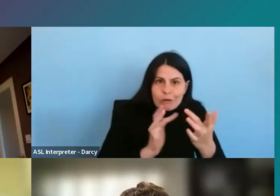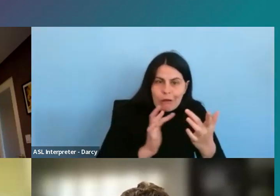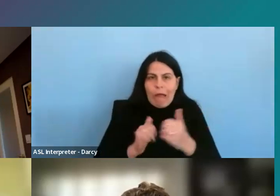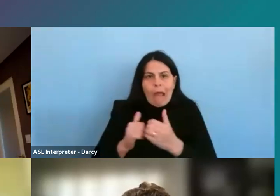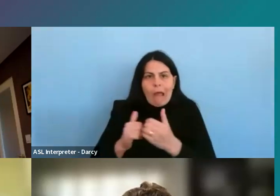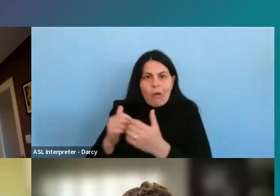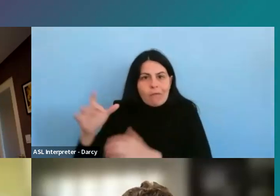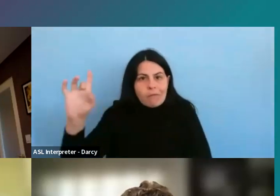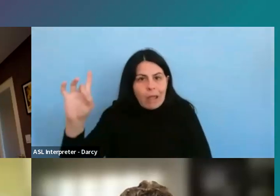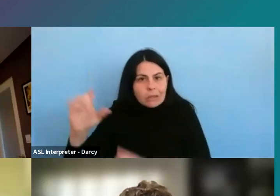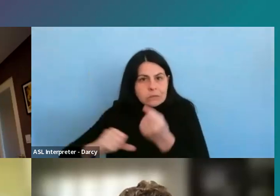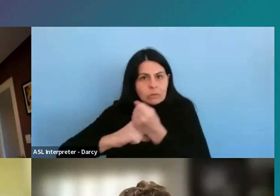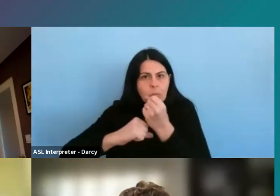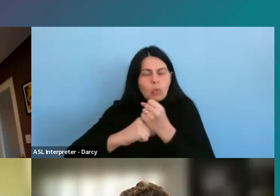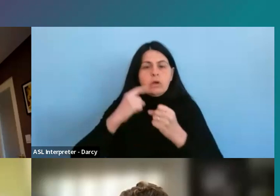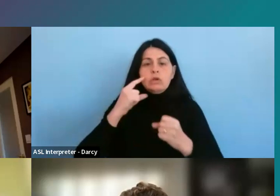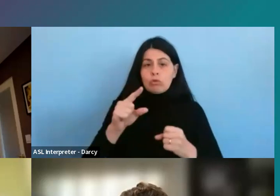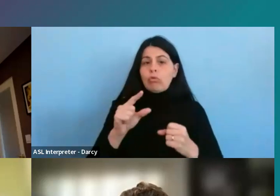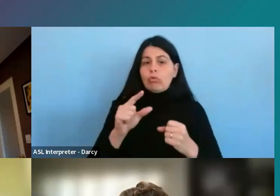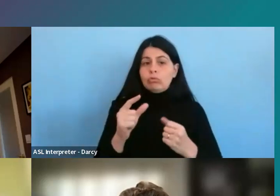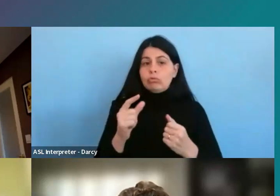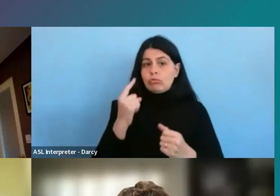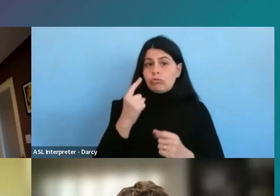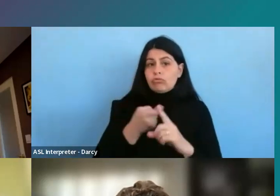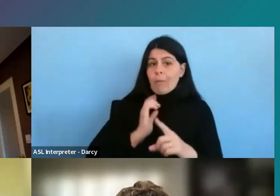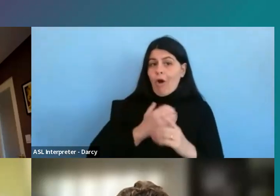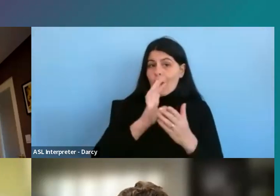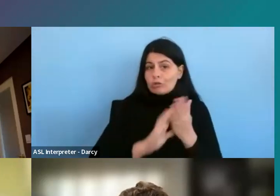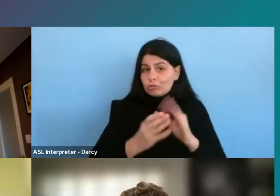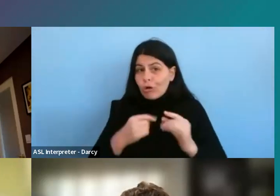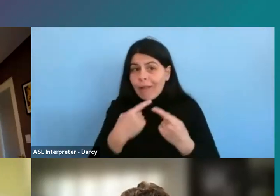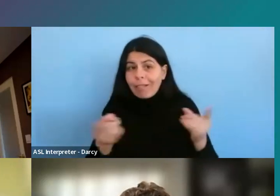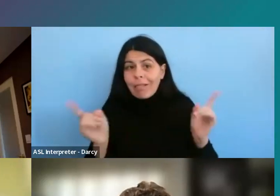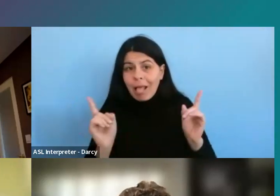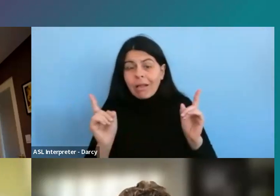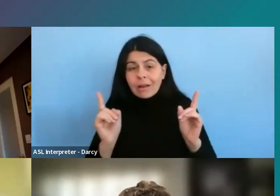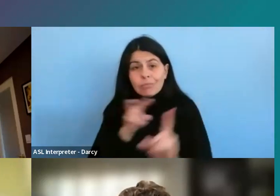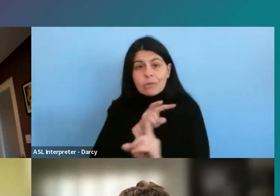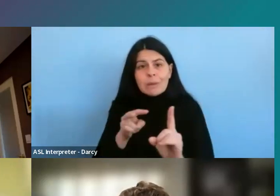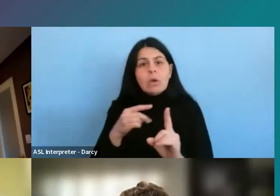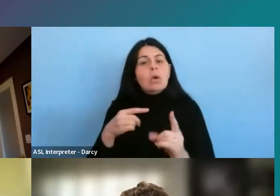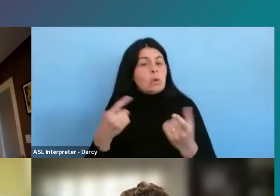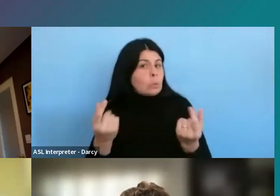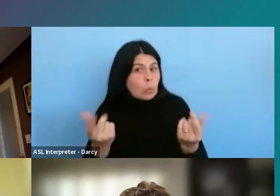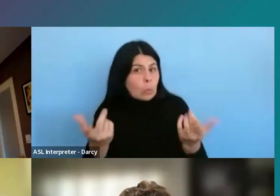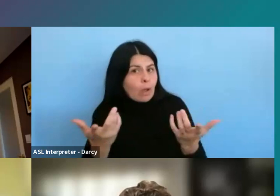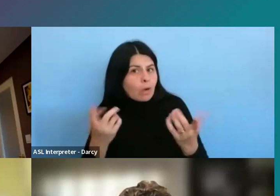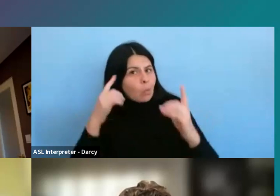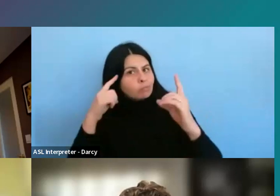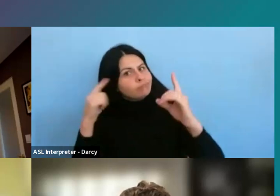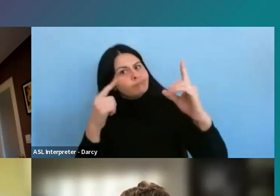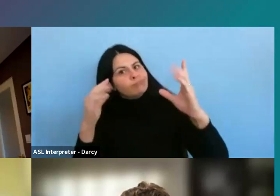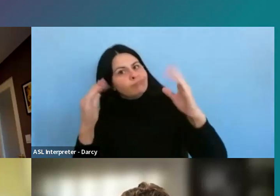need. So I think from a storytelling perspective, what TV can really do is just normalize care as a part of life, care